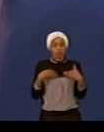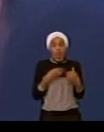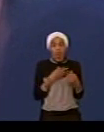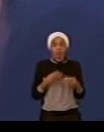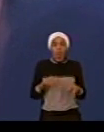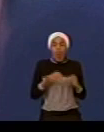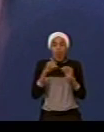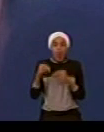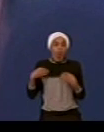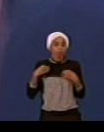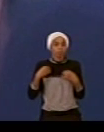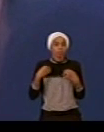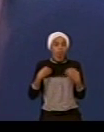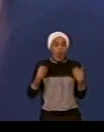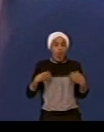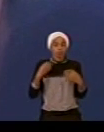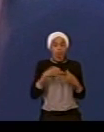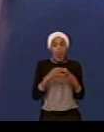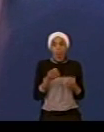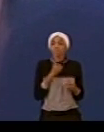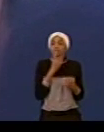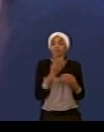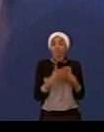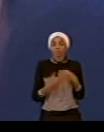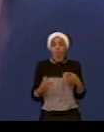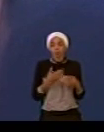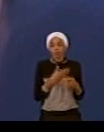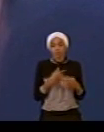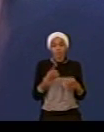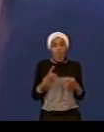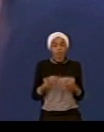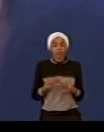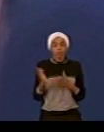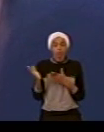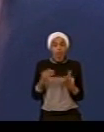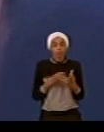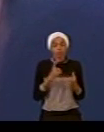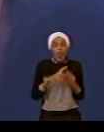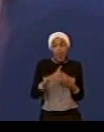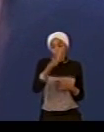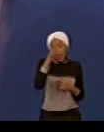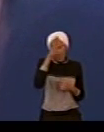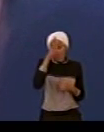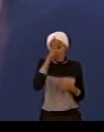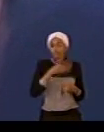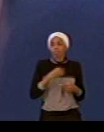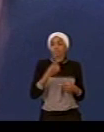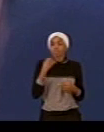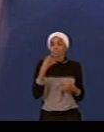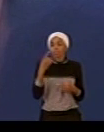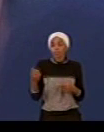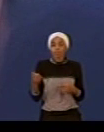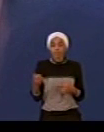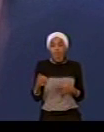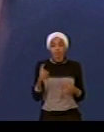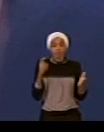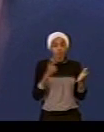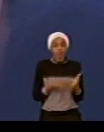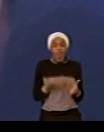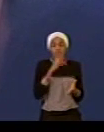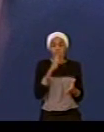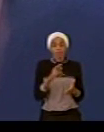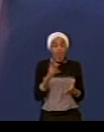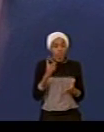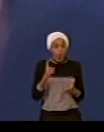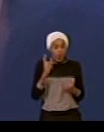blood. And they sent the coat of many colors, and they brought it to their father, and said, This have we